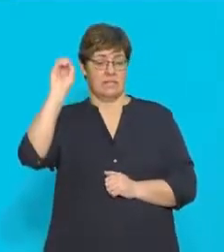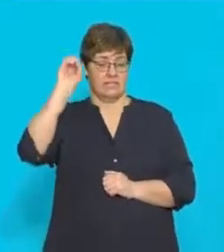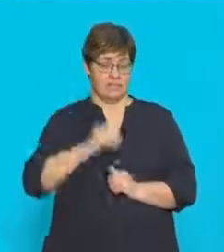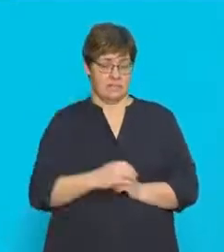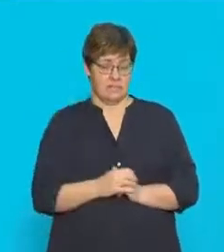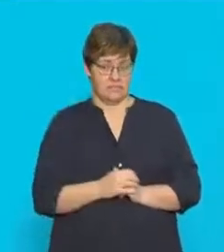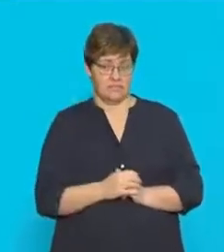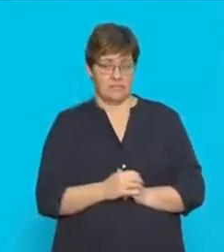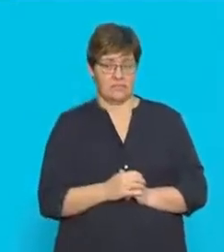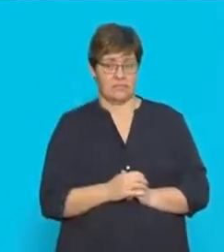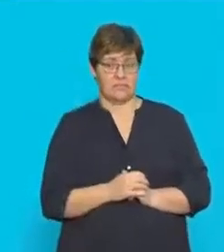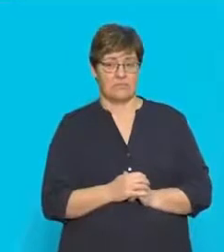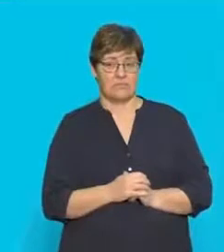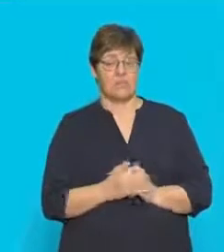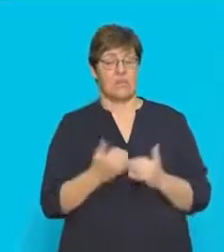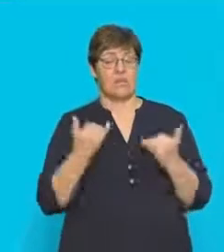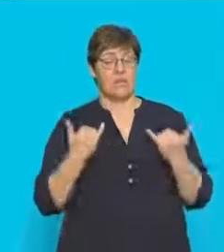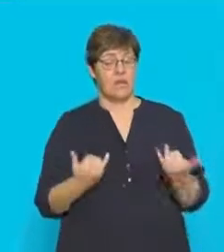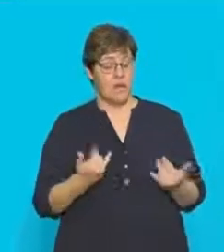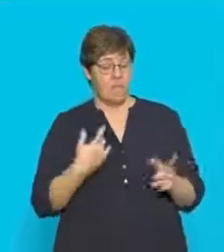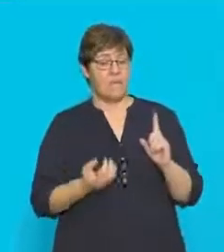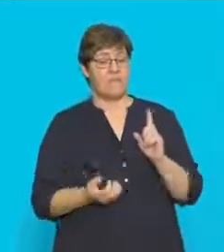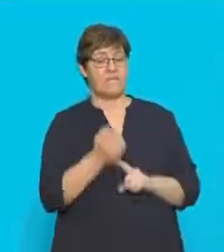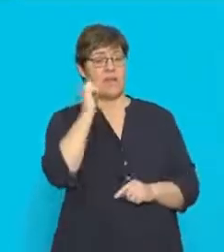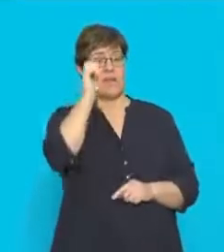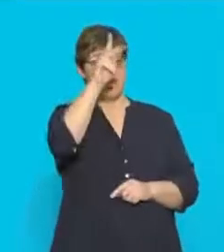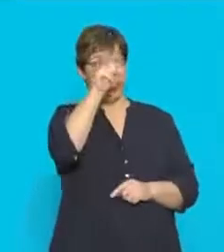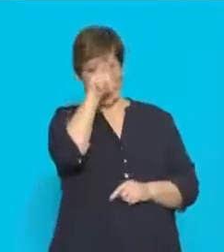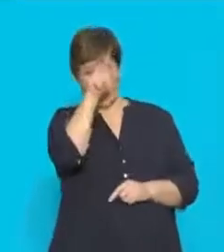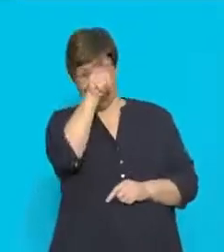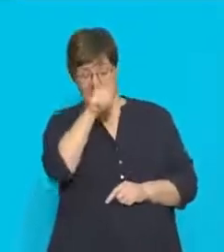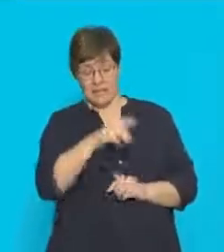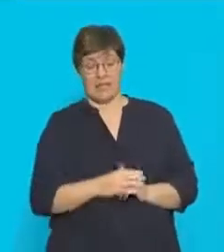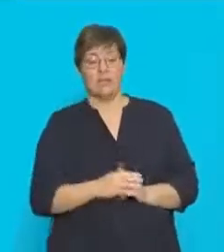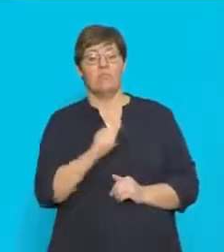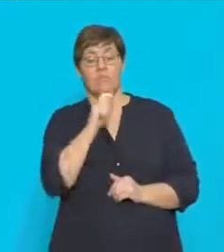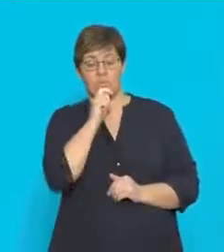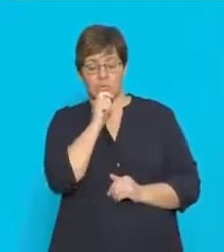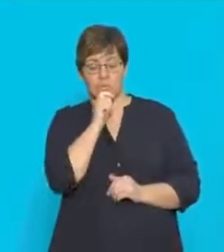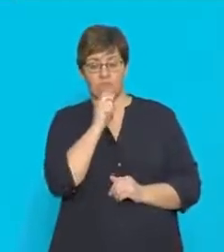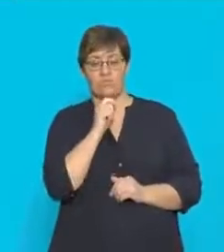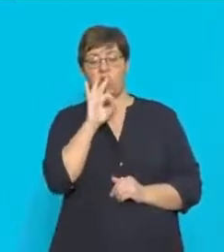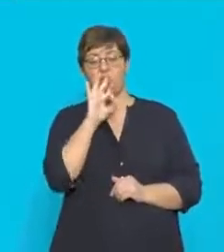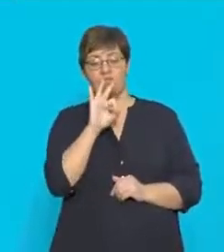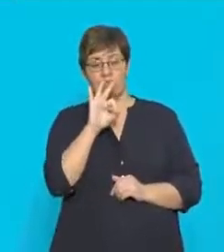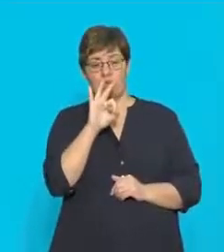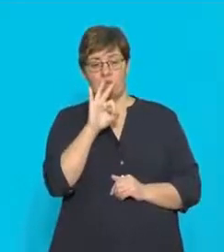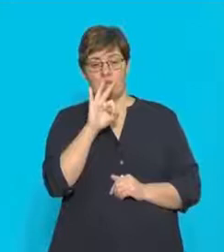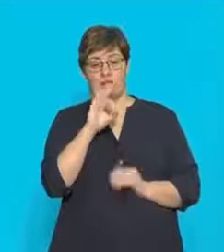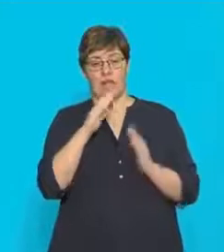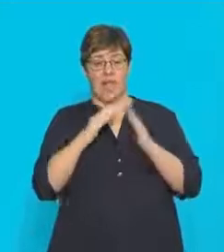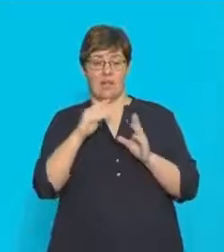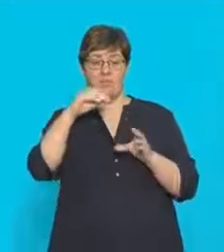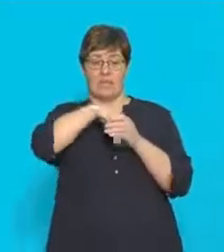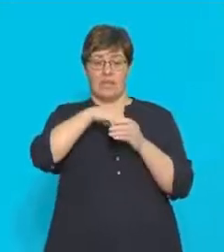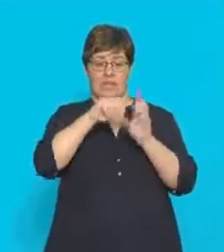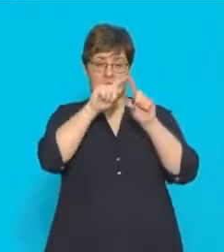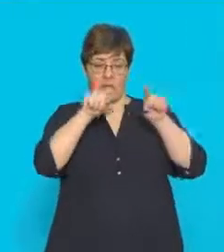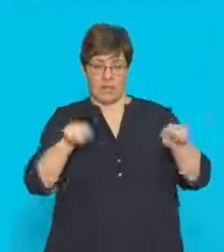28,39. Now, we need to find angle K using three angles of a triangle. So we've got